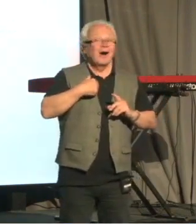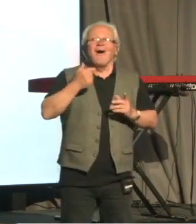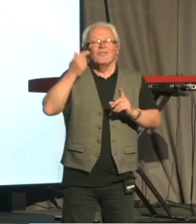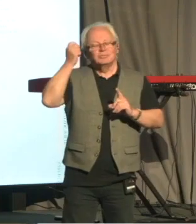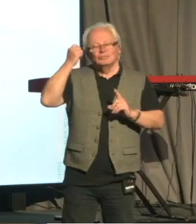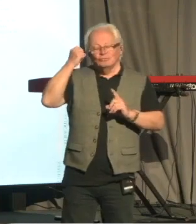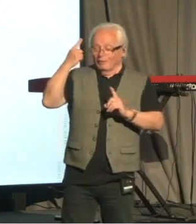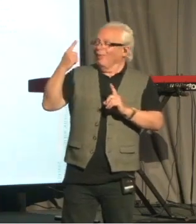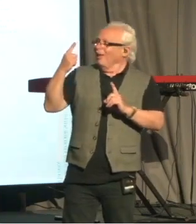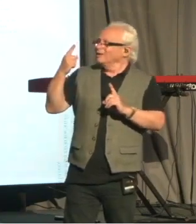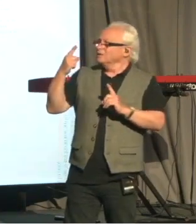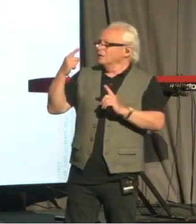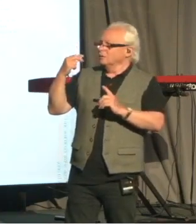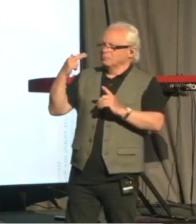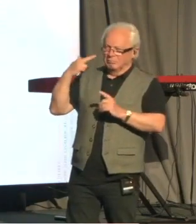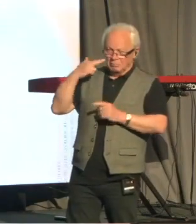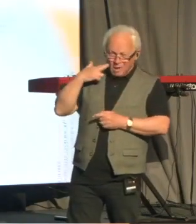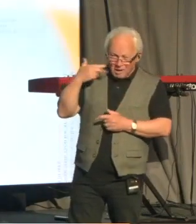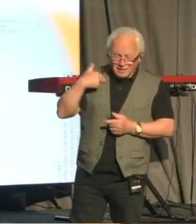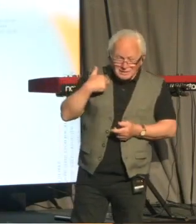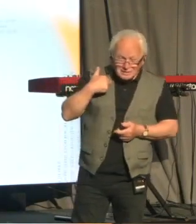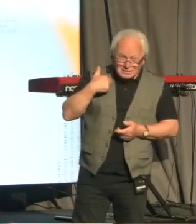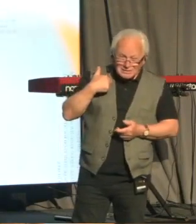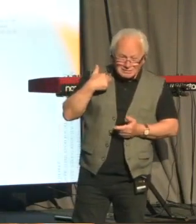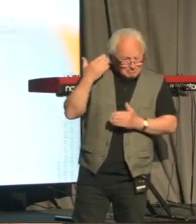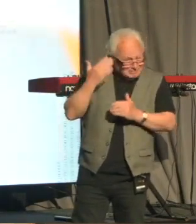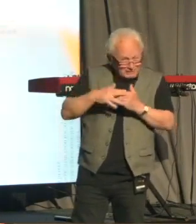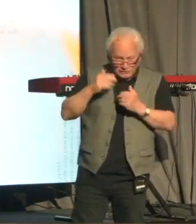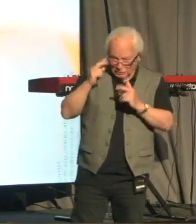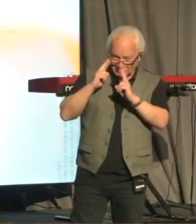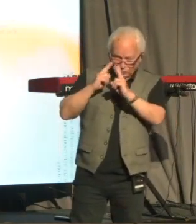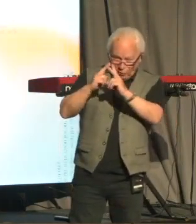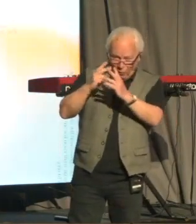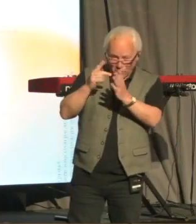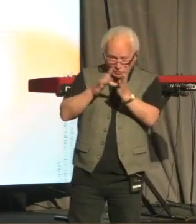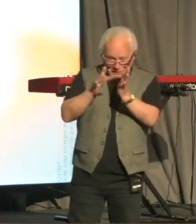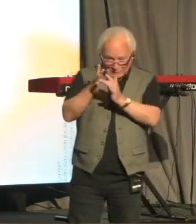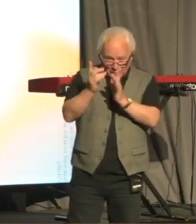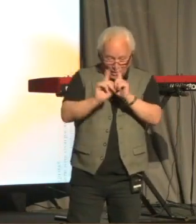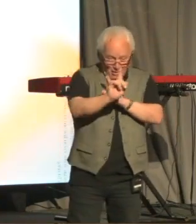embarrassed that they didn't notice he was gone until the next day.